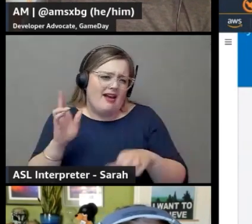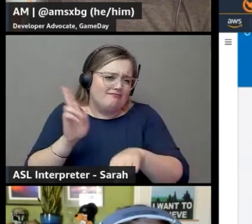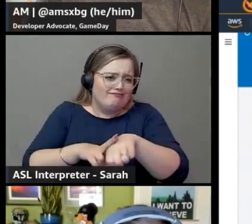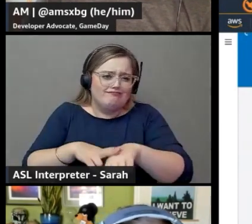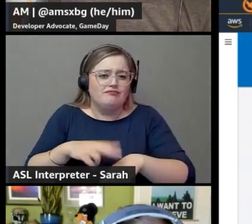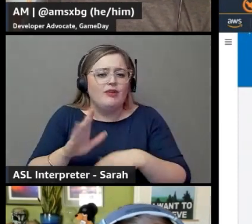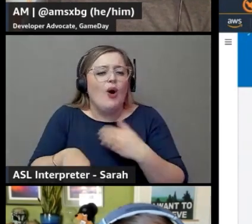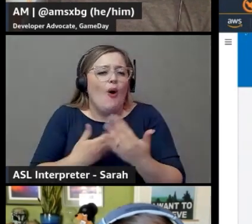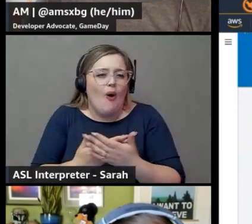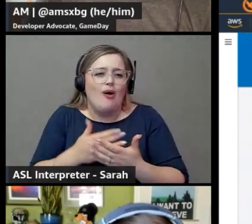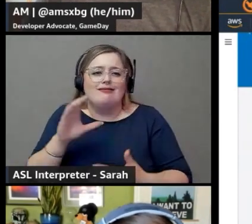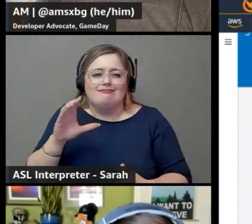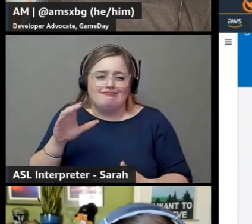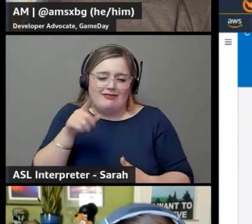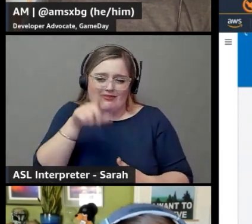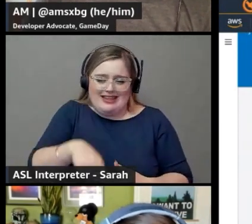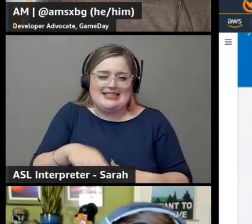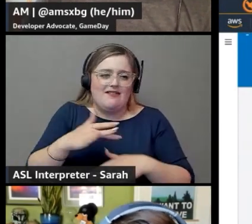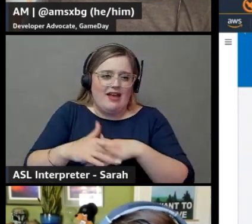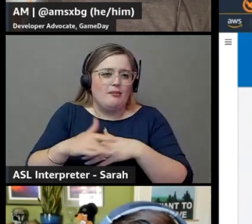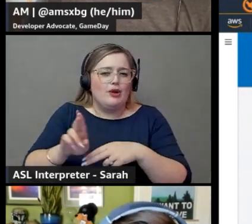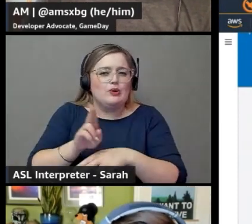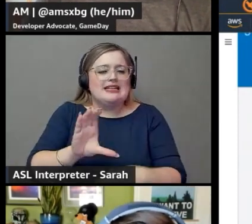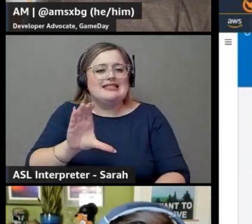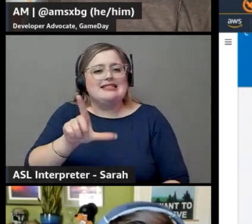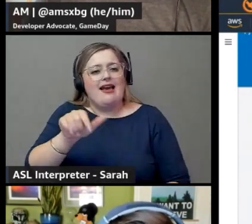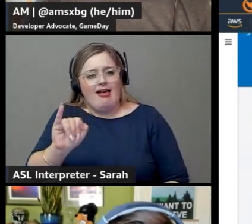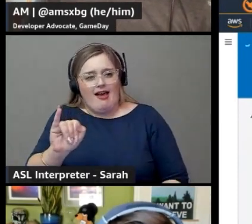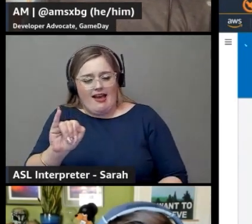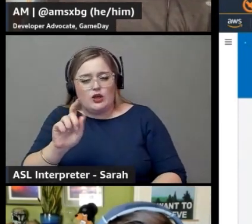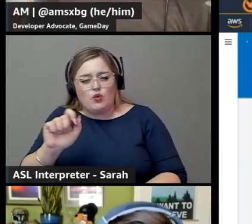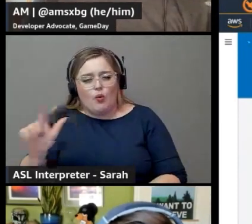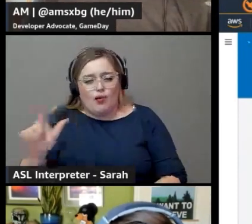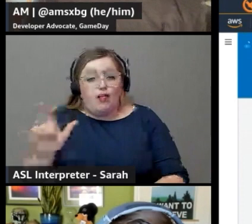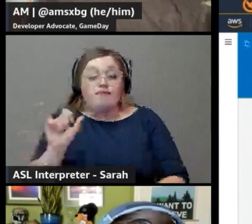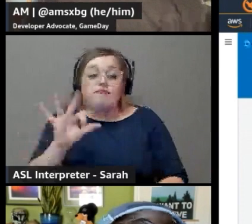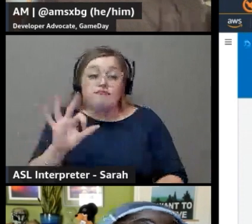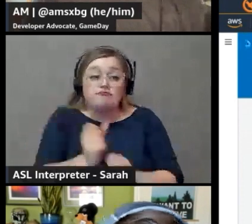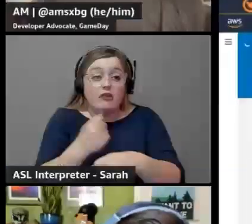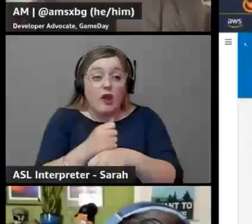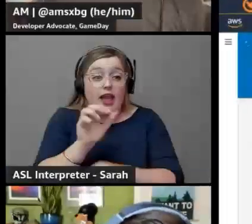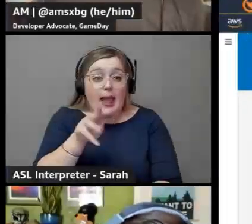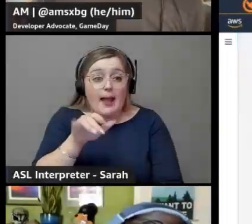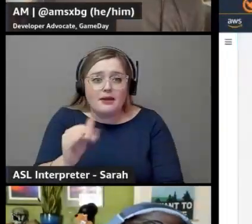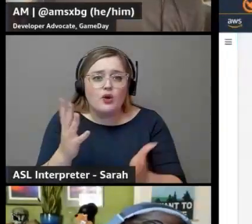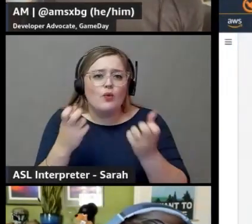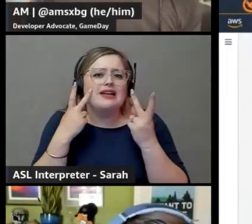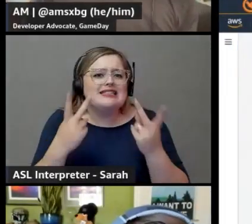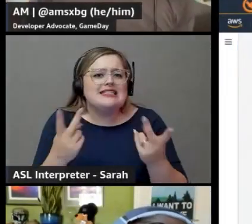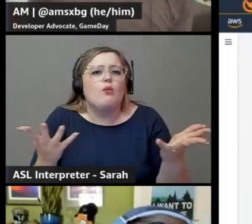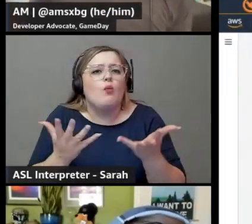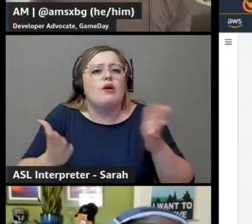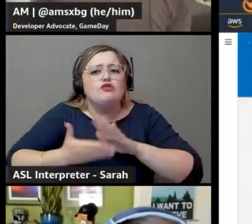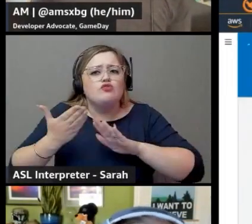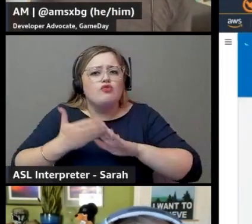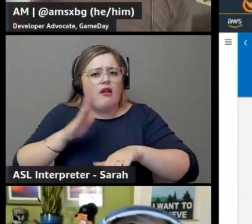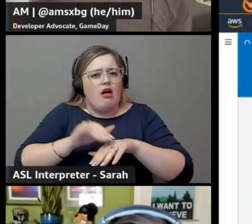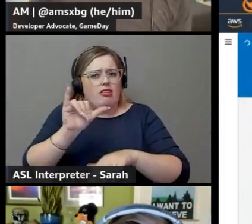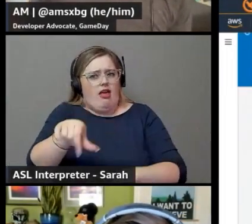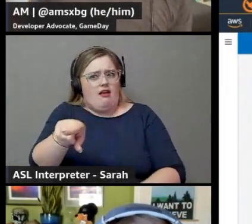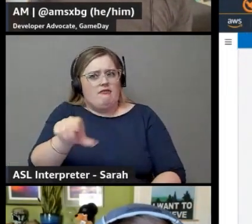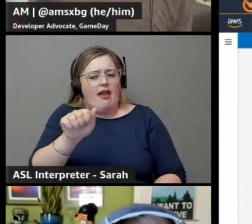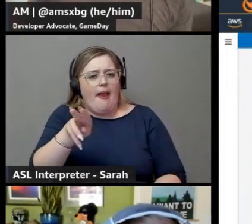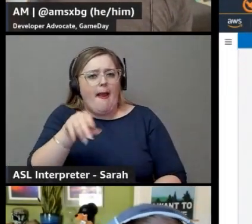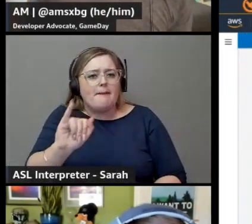the CLI tool. And if you want to and if you did create an AMI and you just want to see, hey, what's running on this AMI, then you can